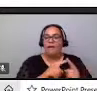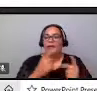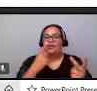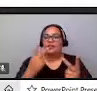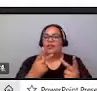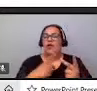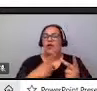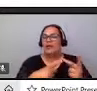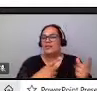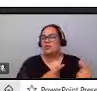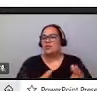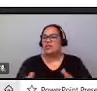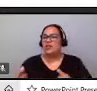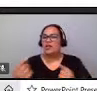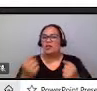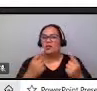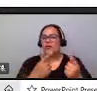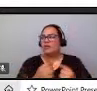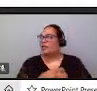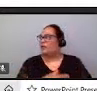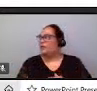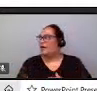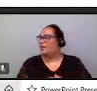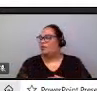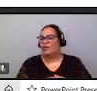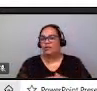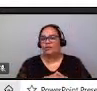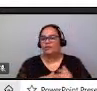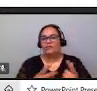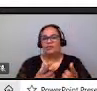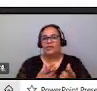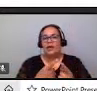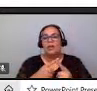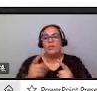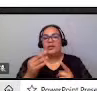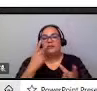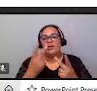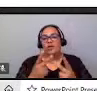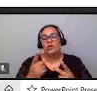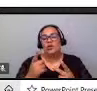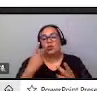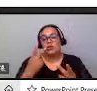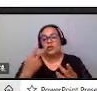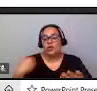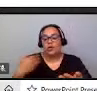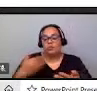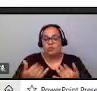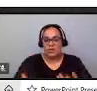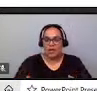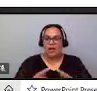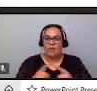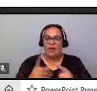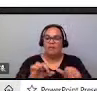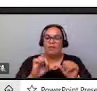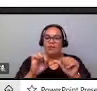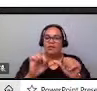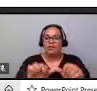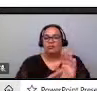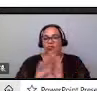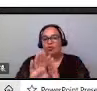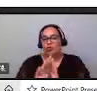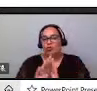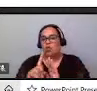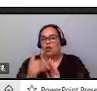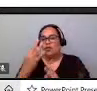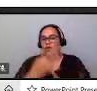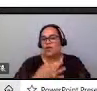open birth waiting for a vessel so if if you look at where where we are and it's a consistent improvement over the